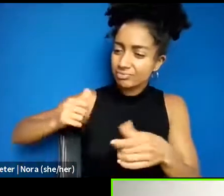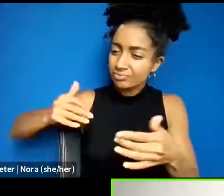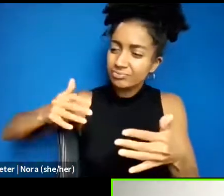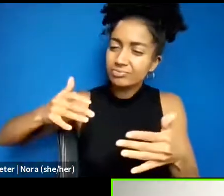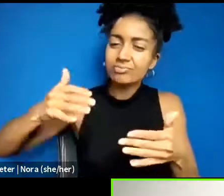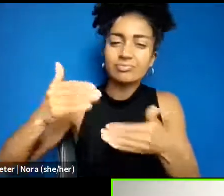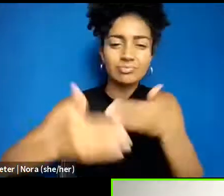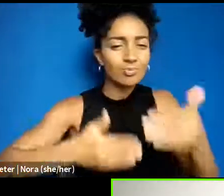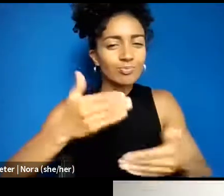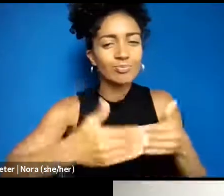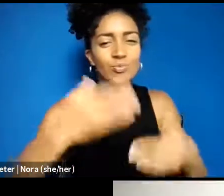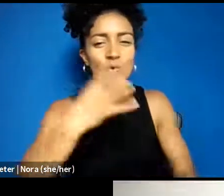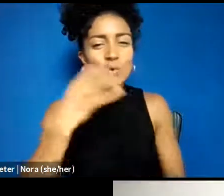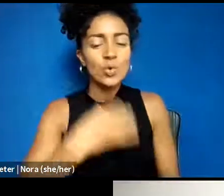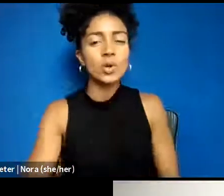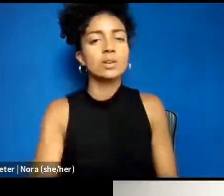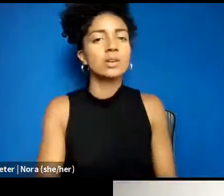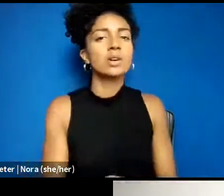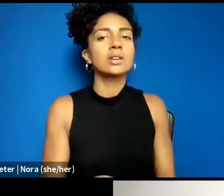network